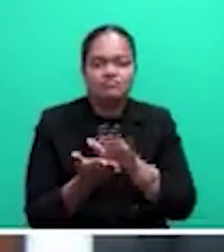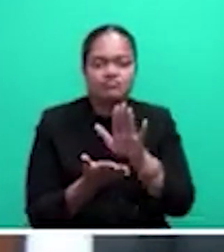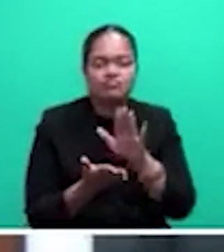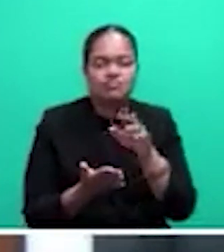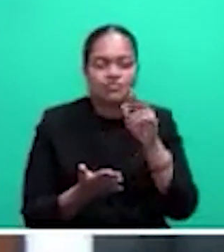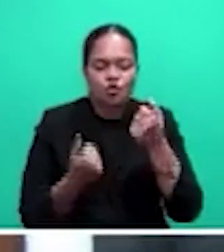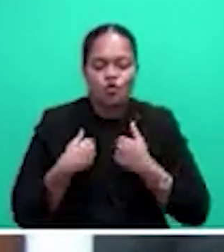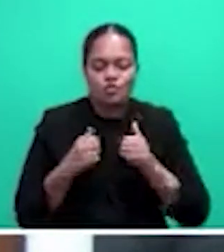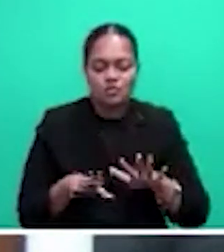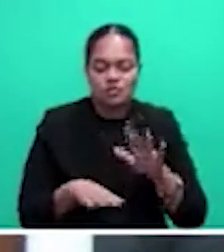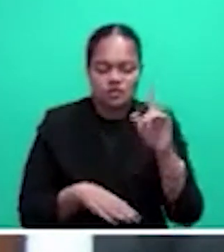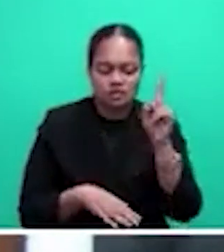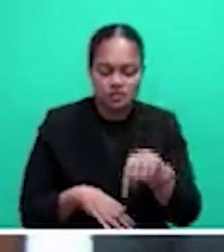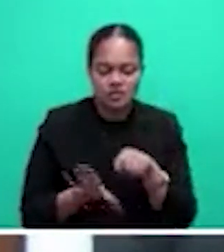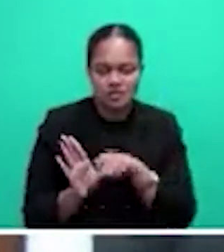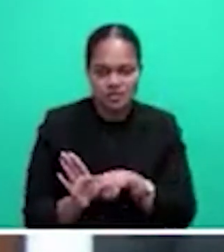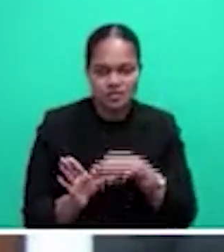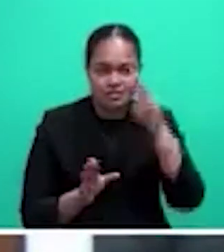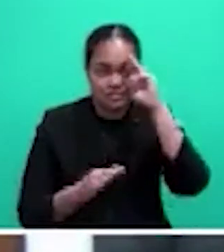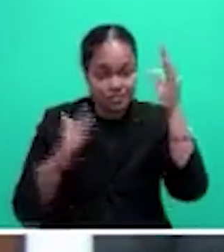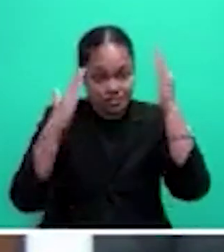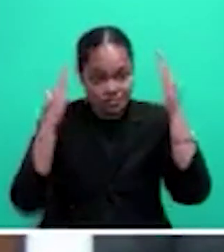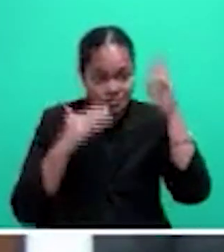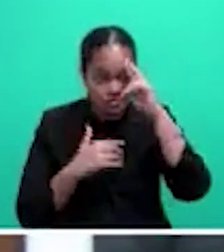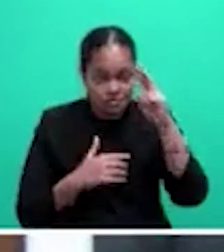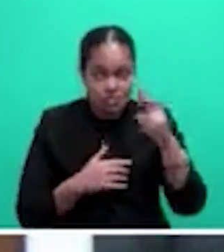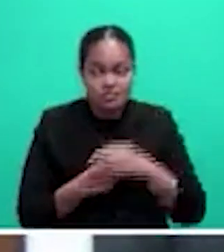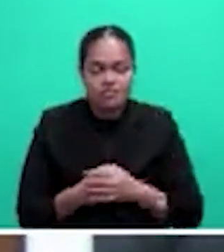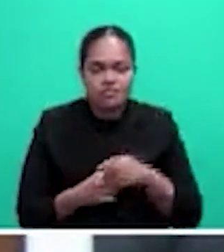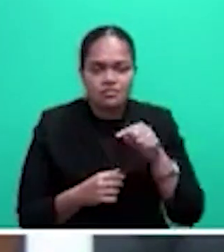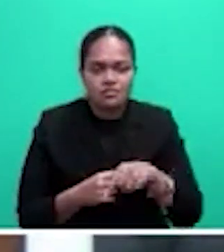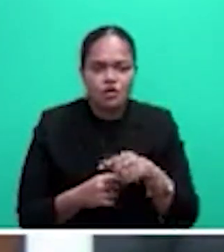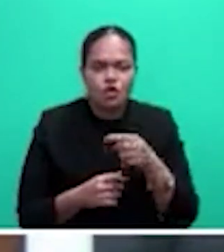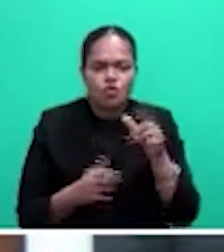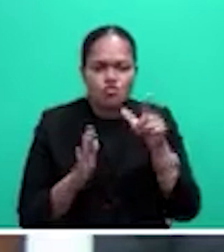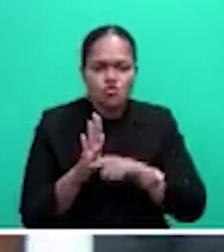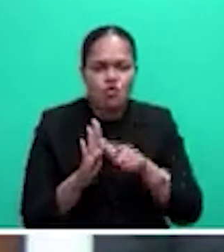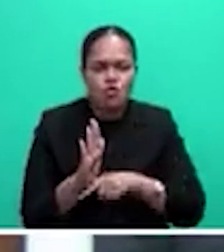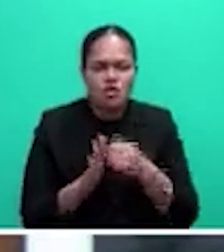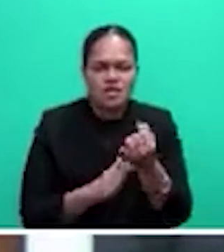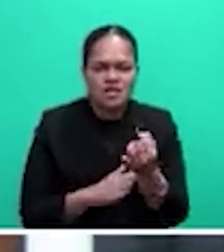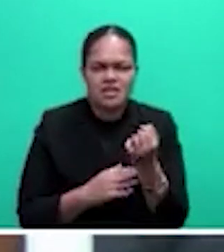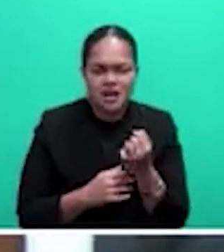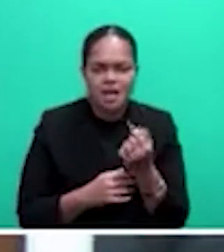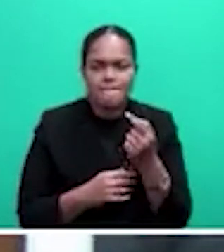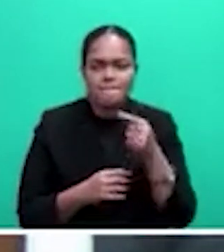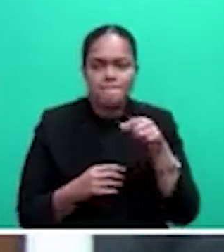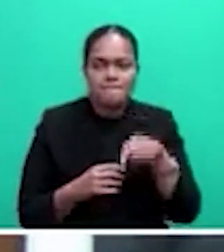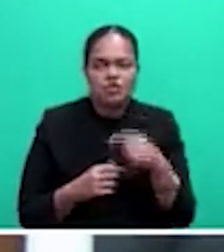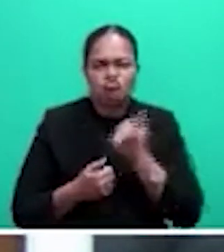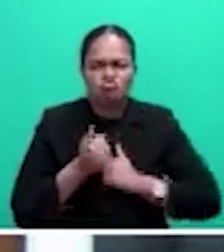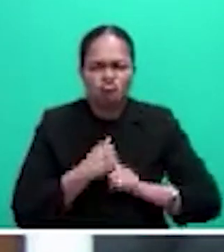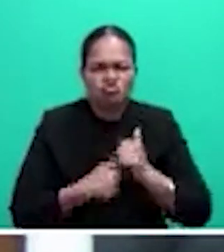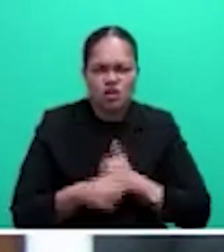year. Mr. Speaker, sir, a large proportion of our low-income households who struggle to afford decent homes have